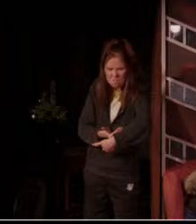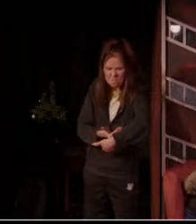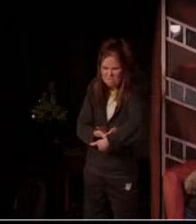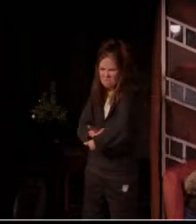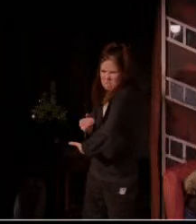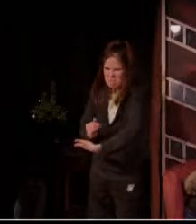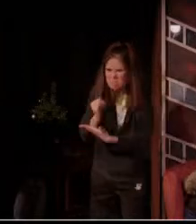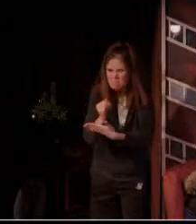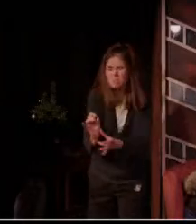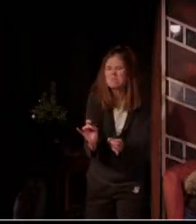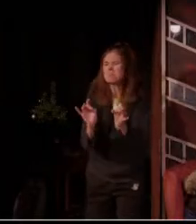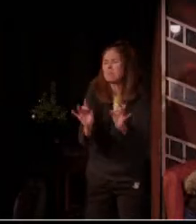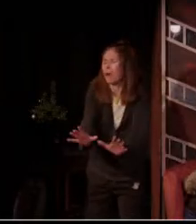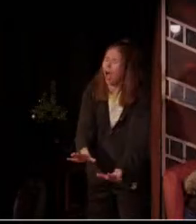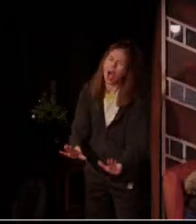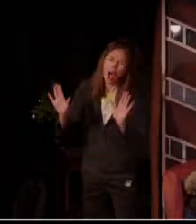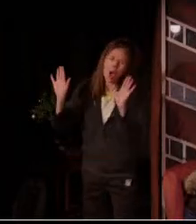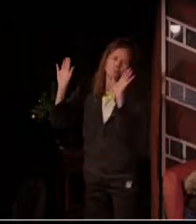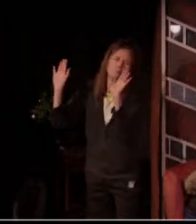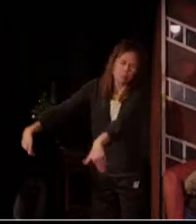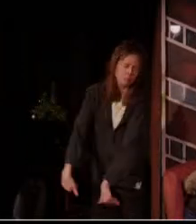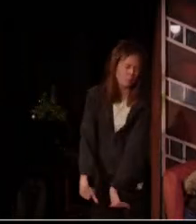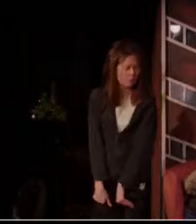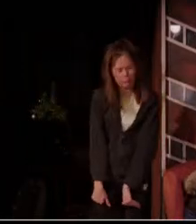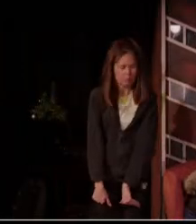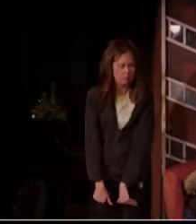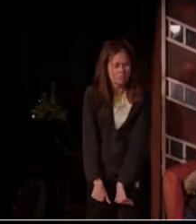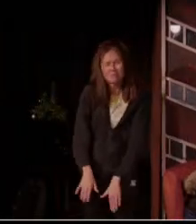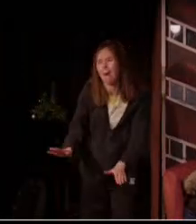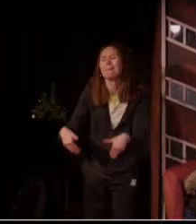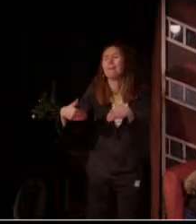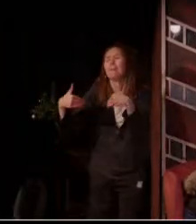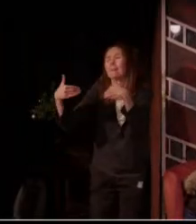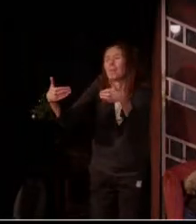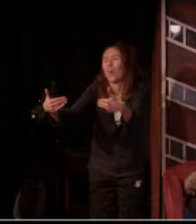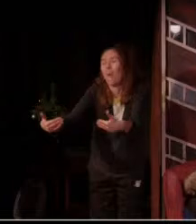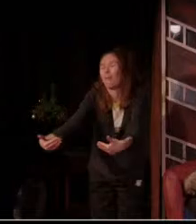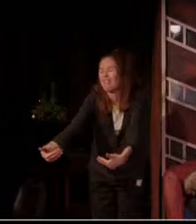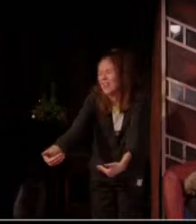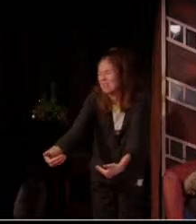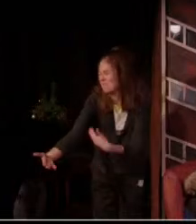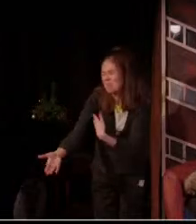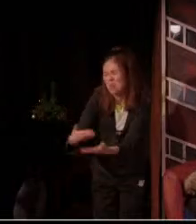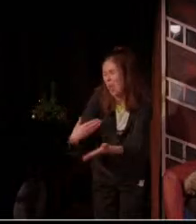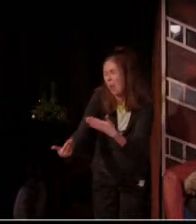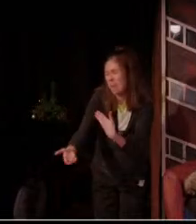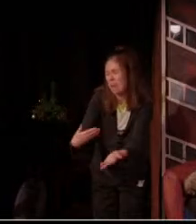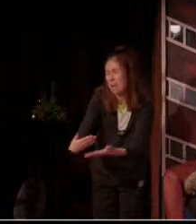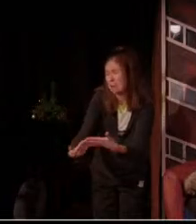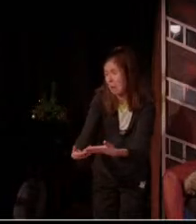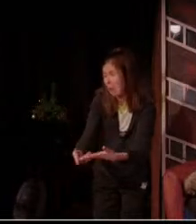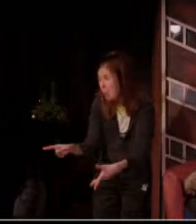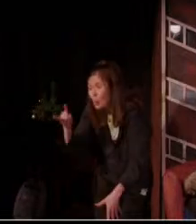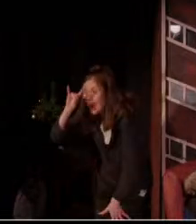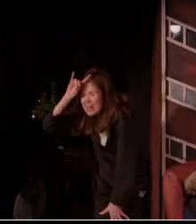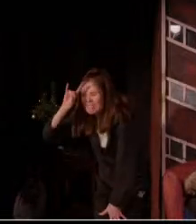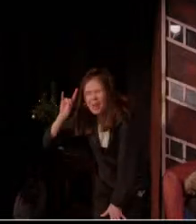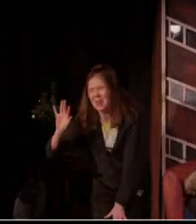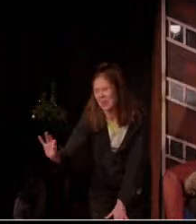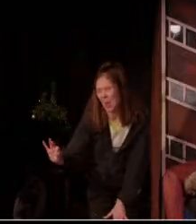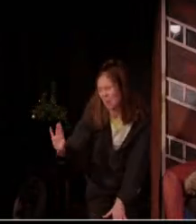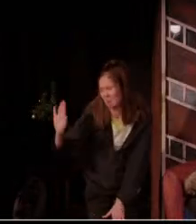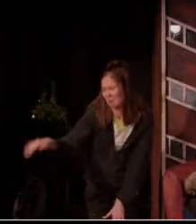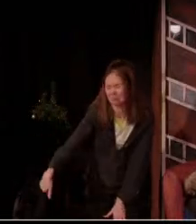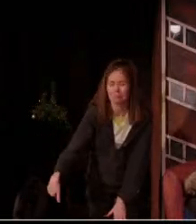is nothing to fret over. Though a devil would cry tears through the fire, for he'd do it.